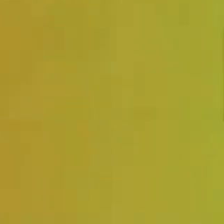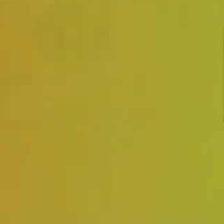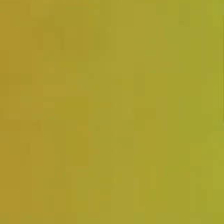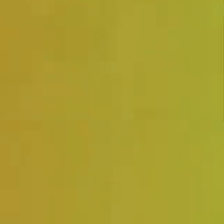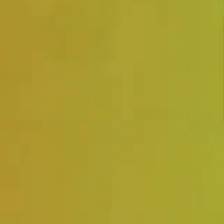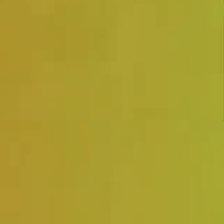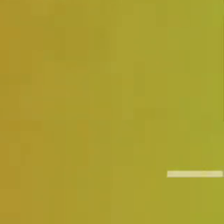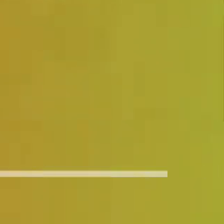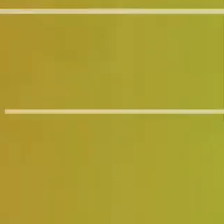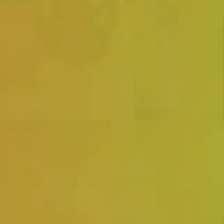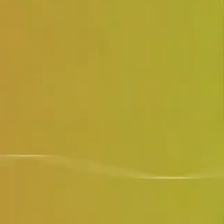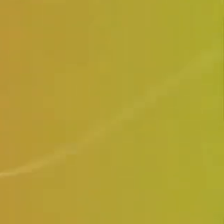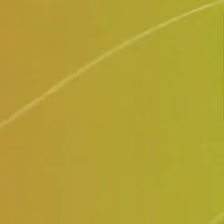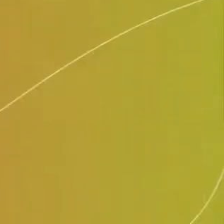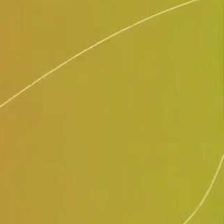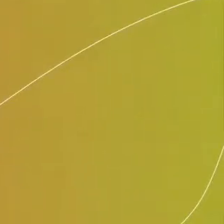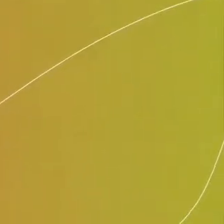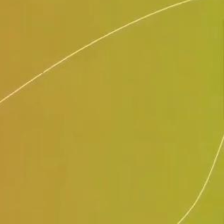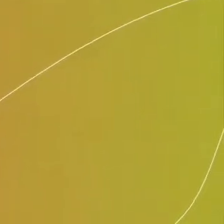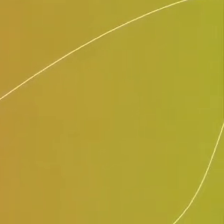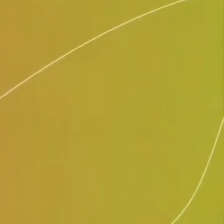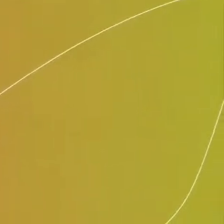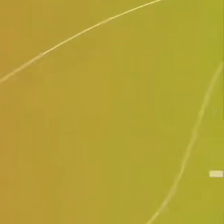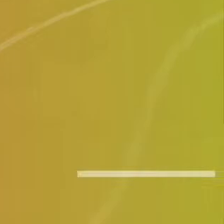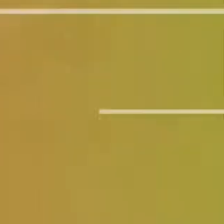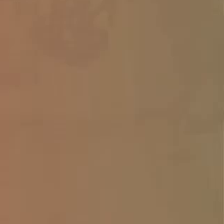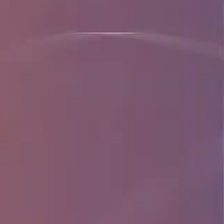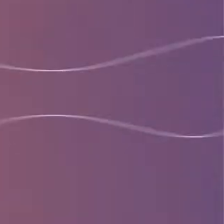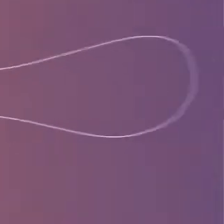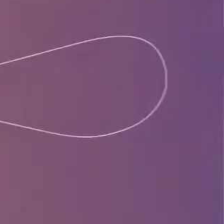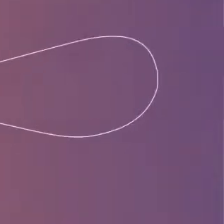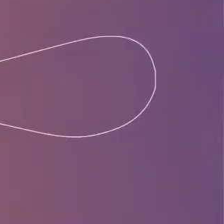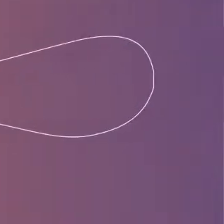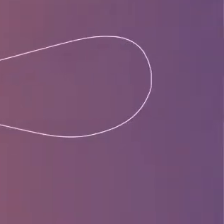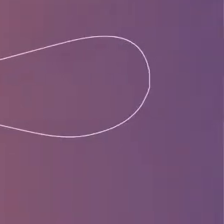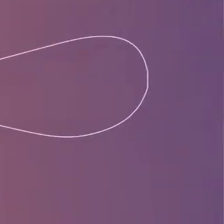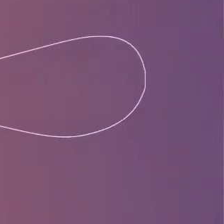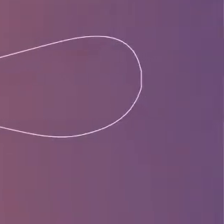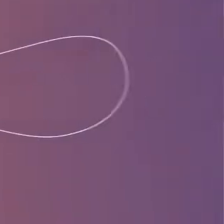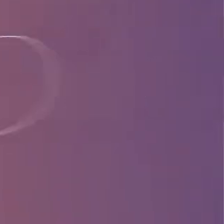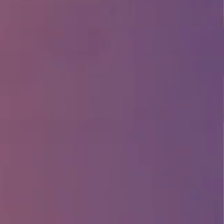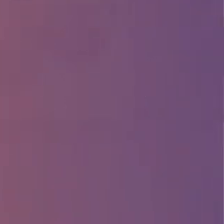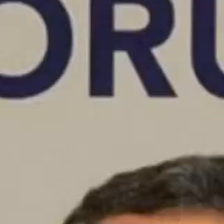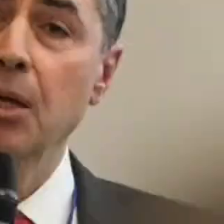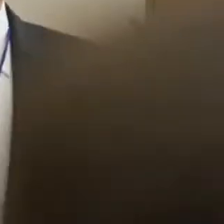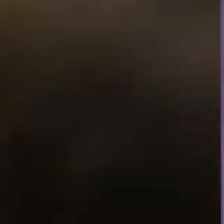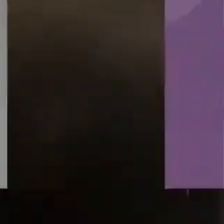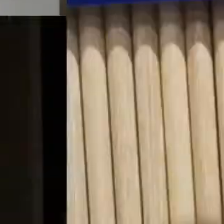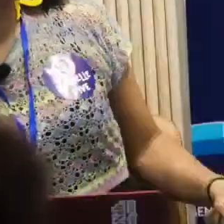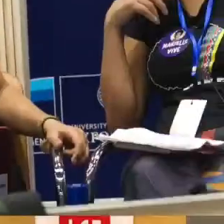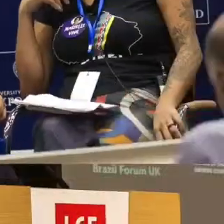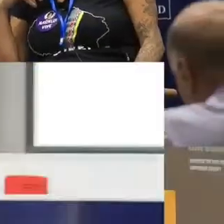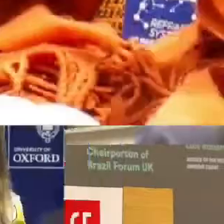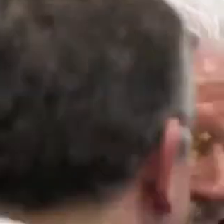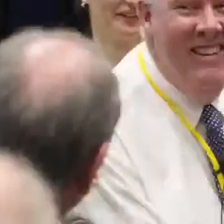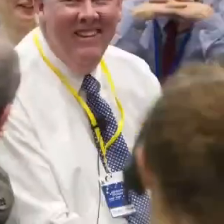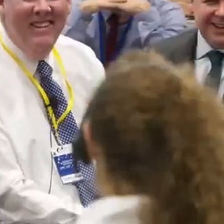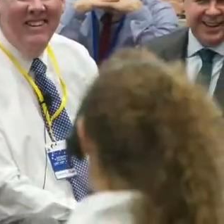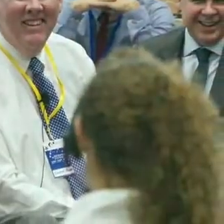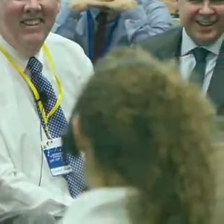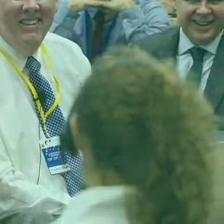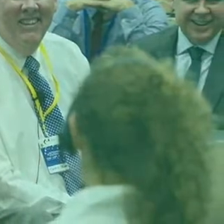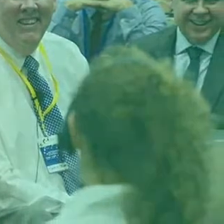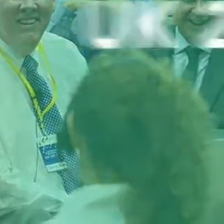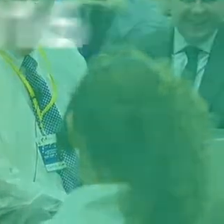Pensa que um desatino não compensa. Sei que a vontade é